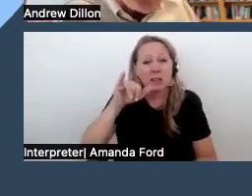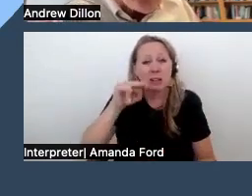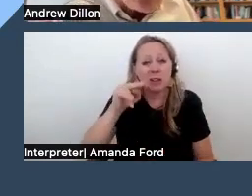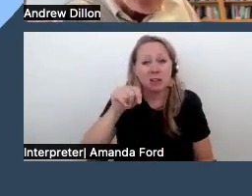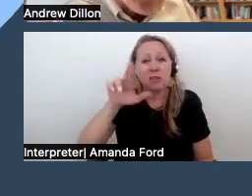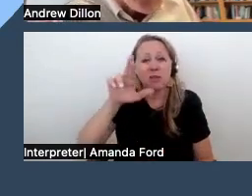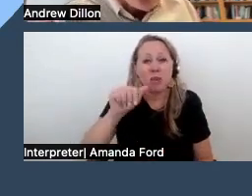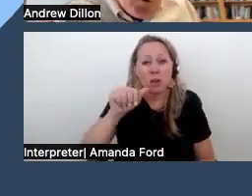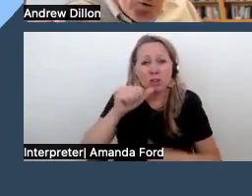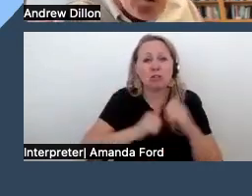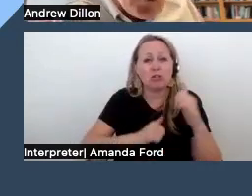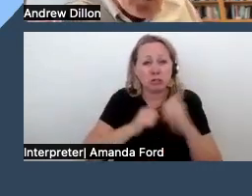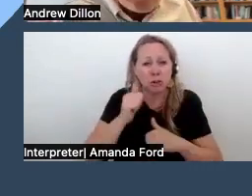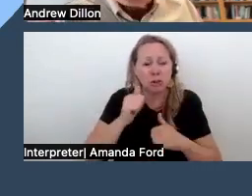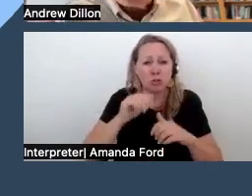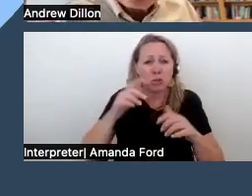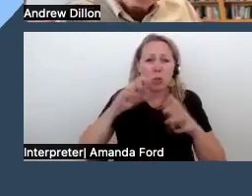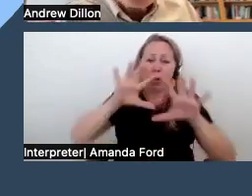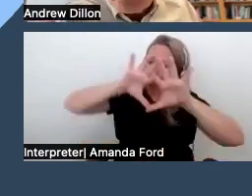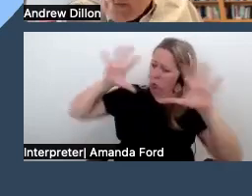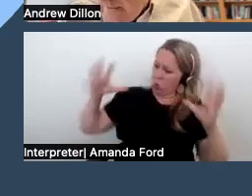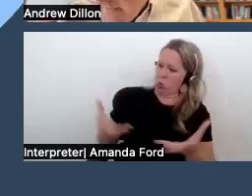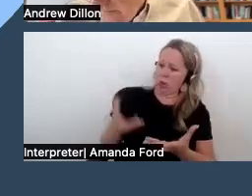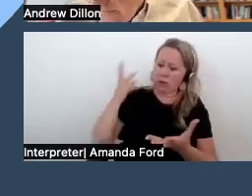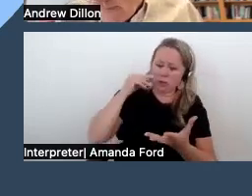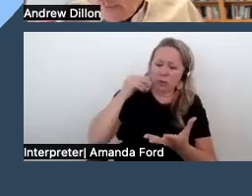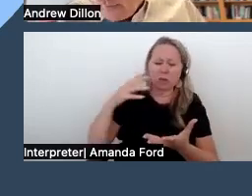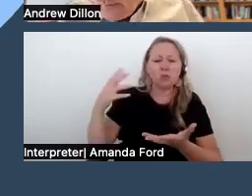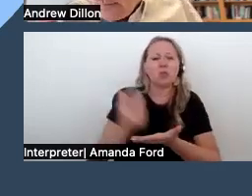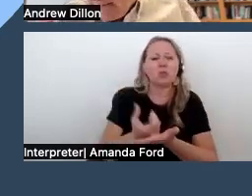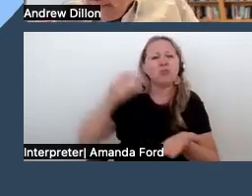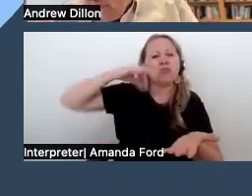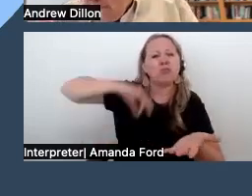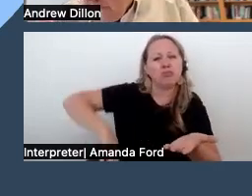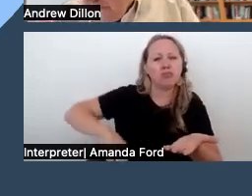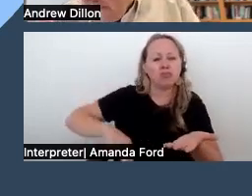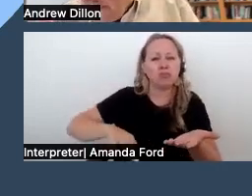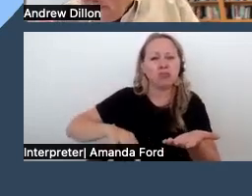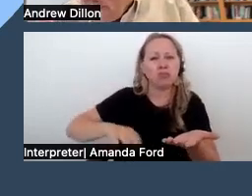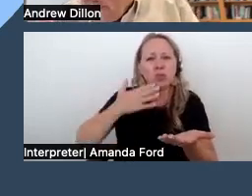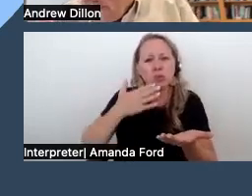one that enriches all students and provides opportunities for all students.